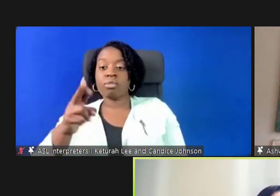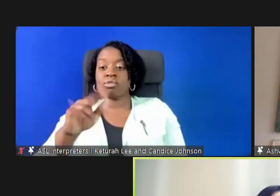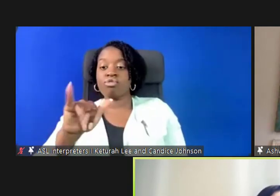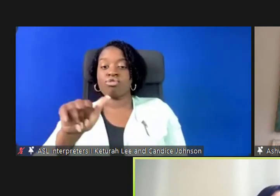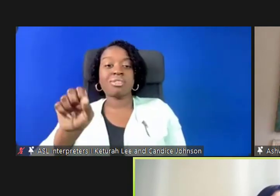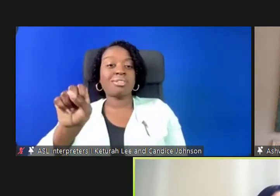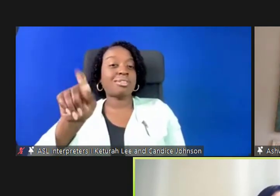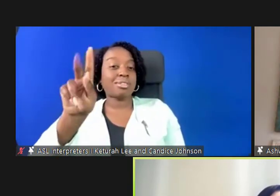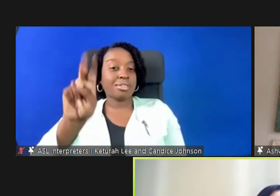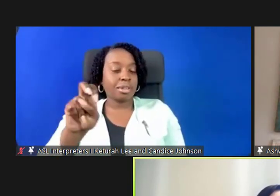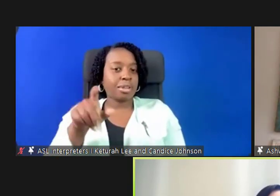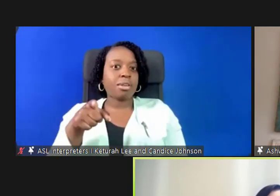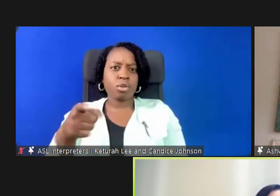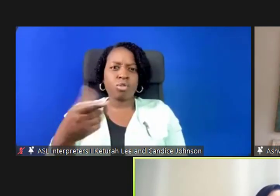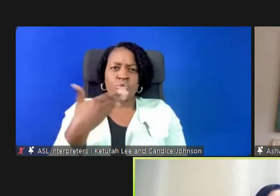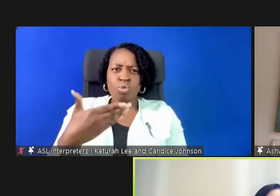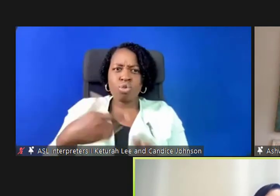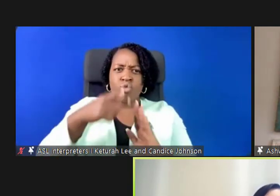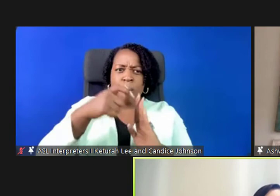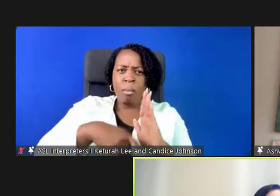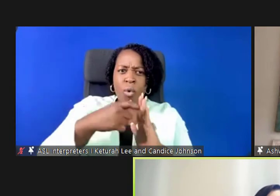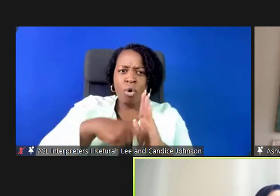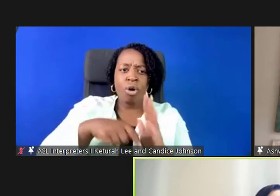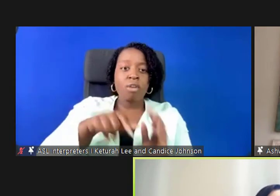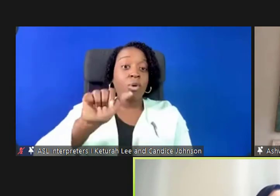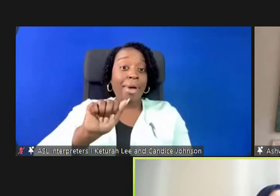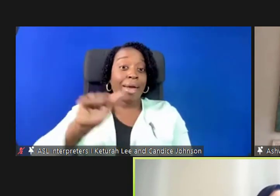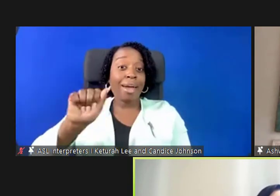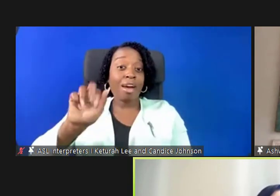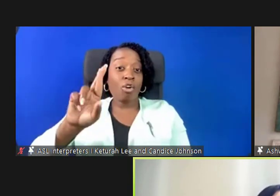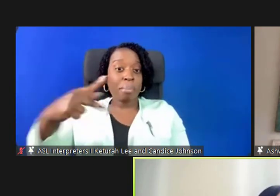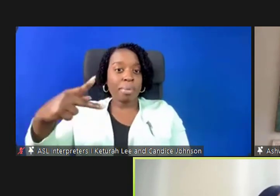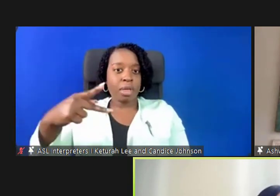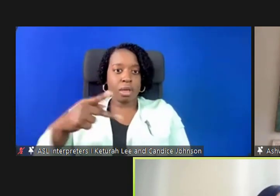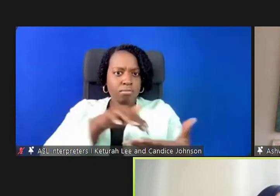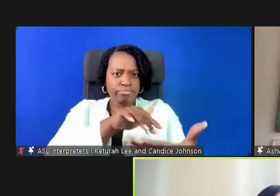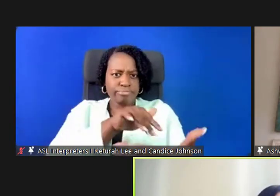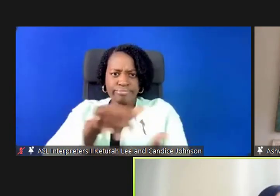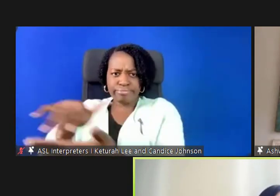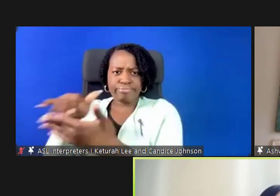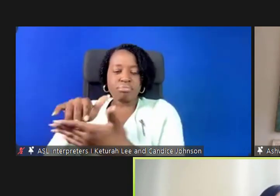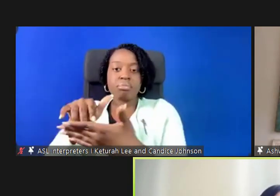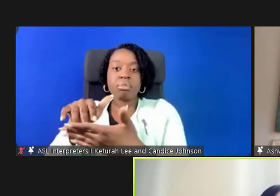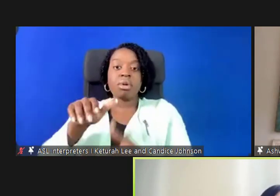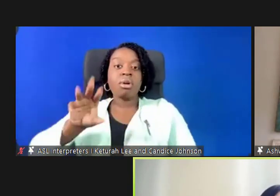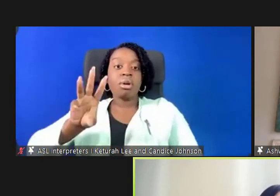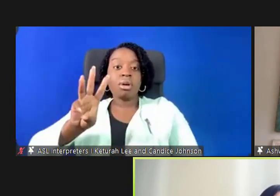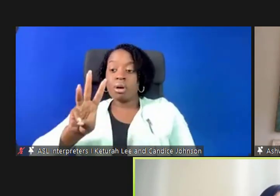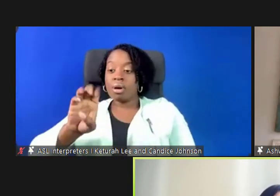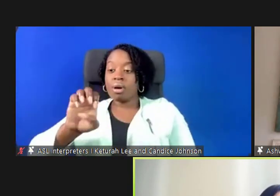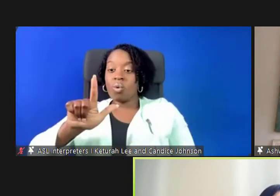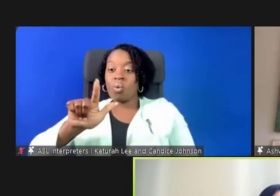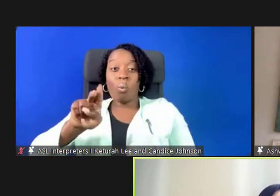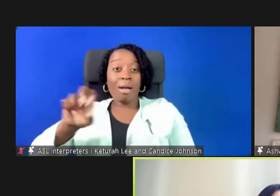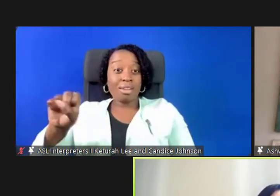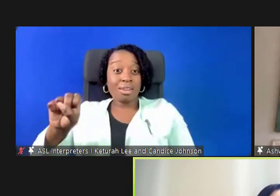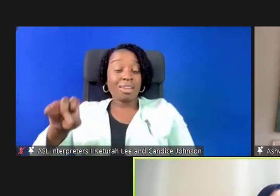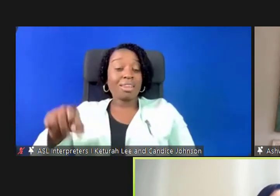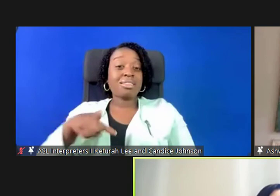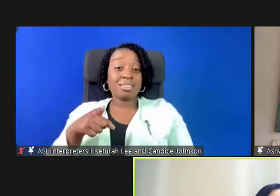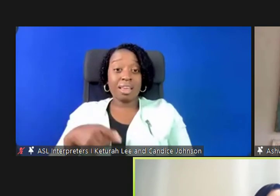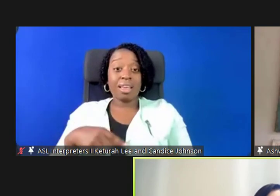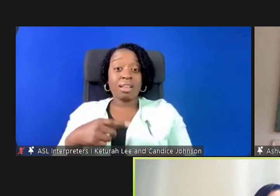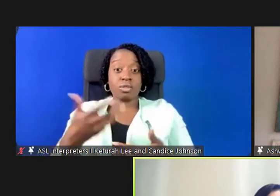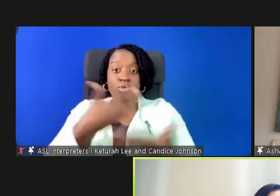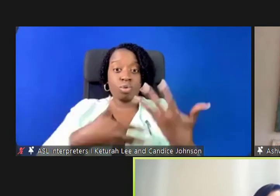came out from the AARP that basically showed that loneliness and social isolation is now being experienced in a widespread way